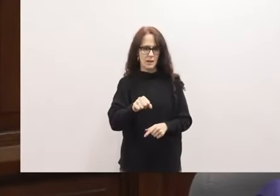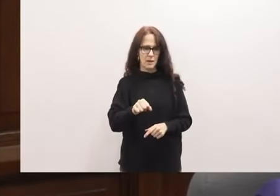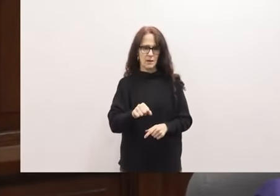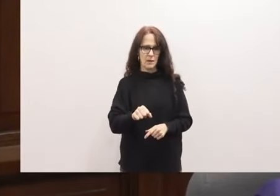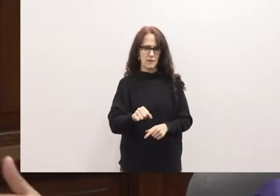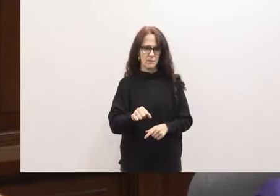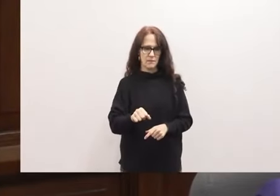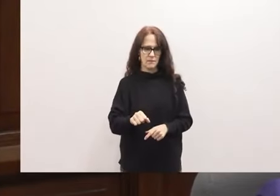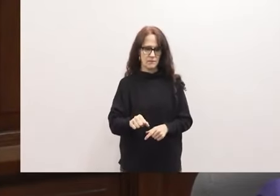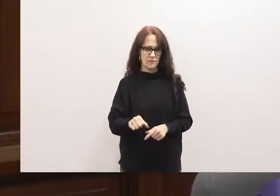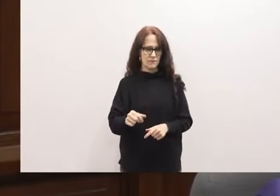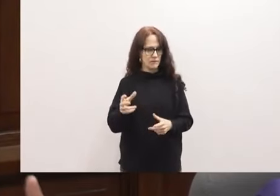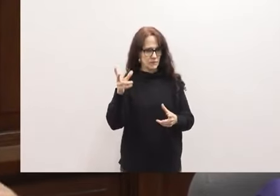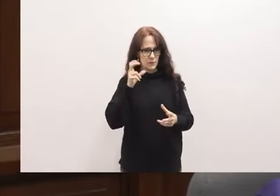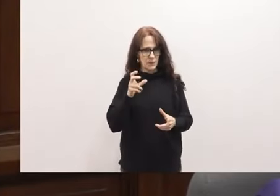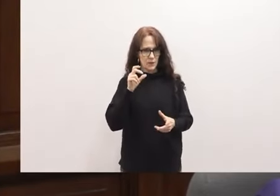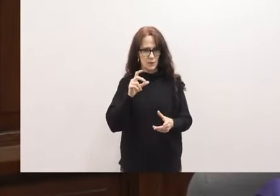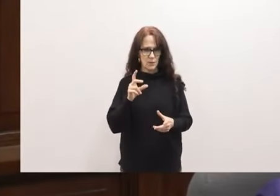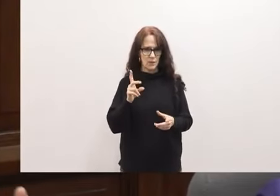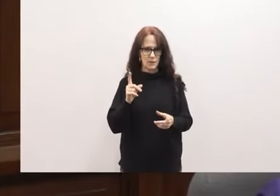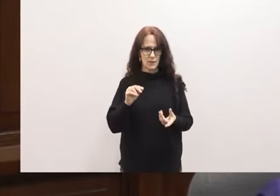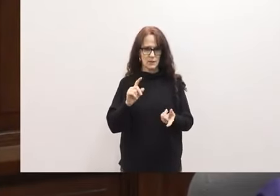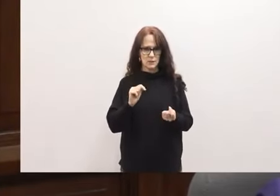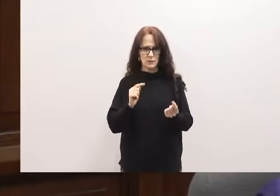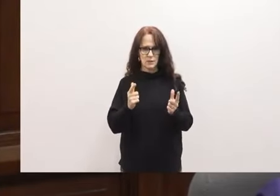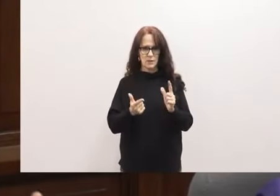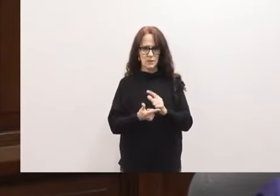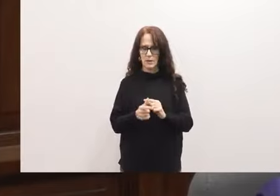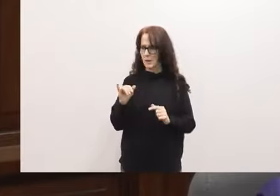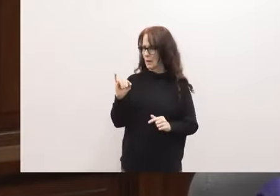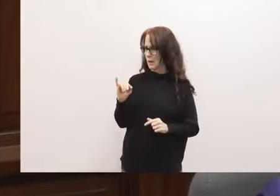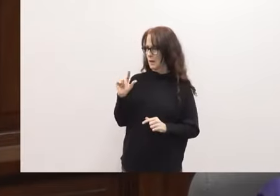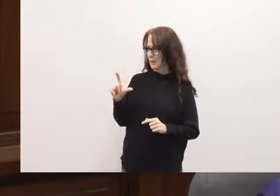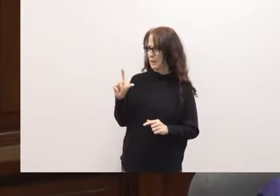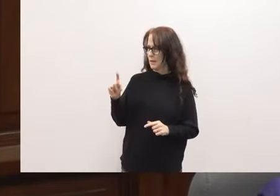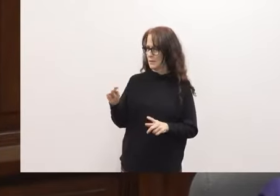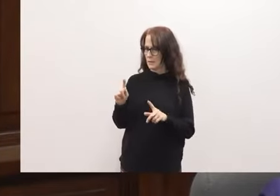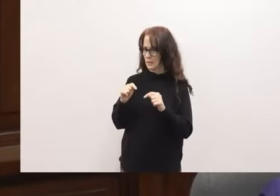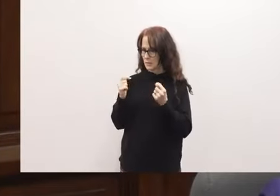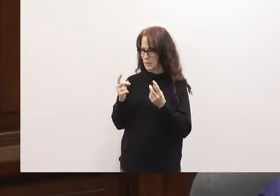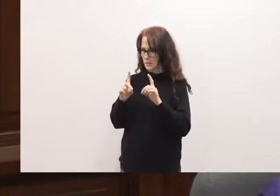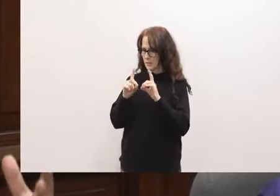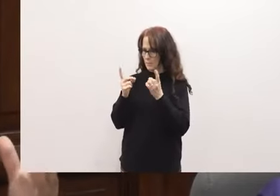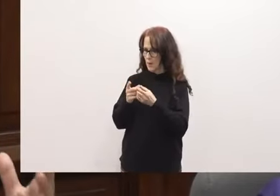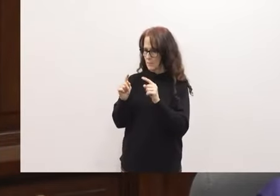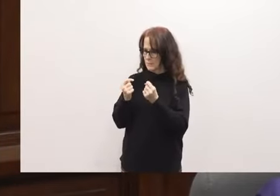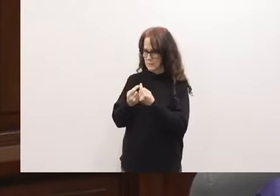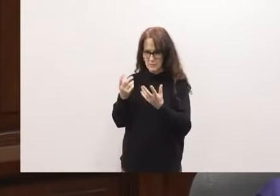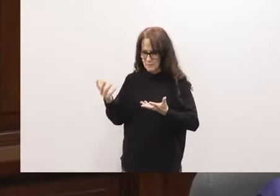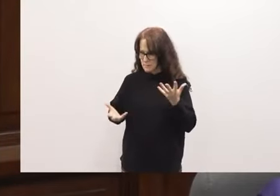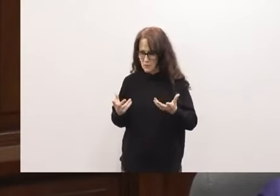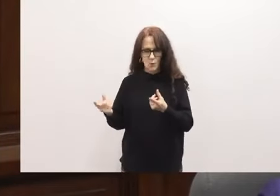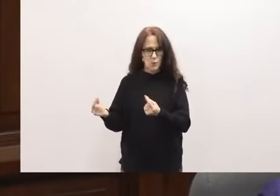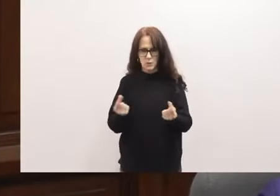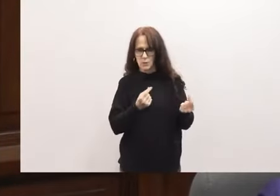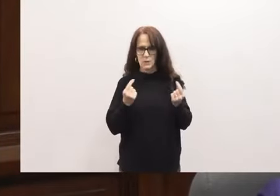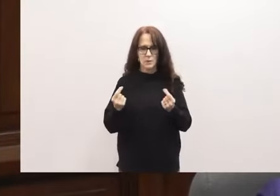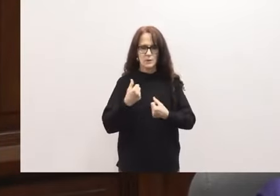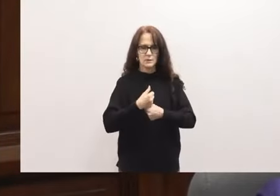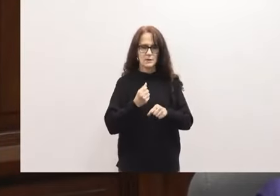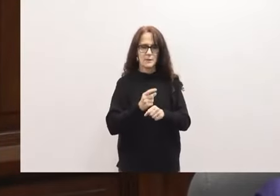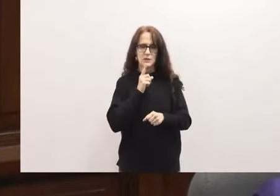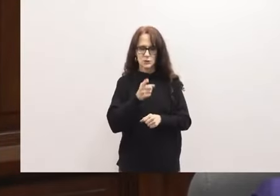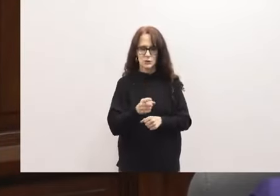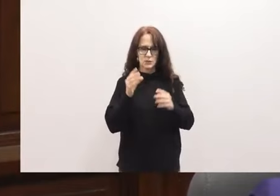when this data then gets translated back, you know, I don't know if it's ILTs or department teams, what are we doing to make sure that teachers